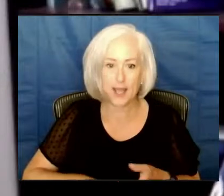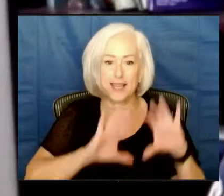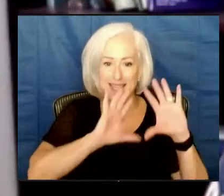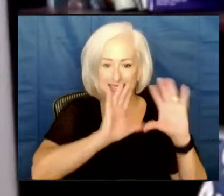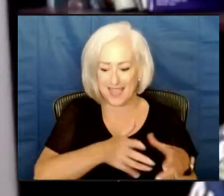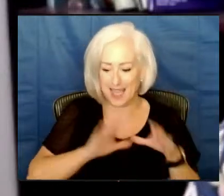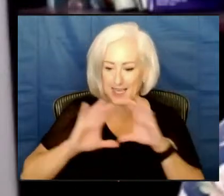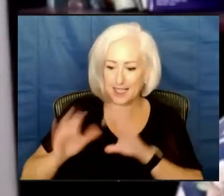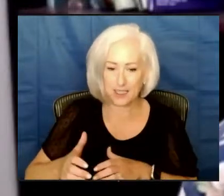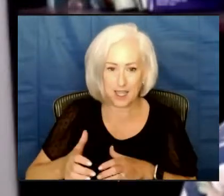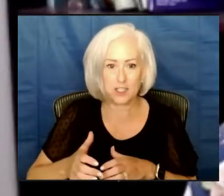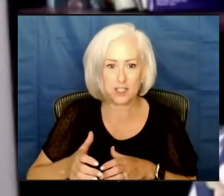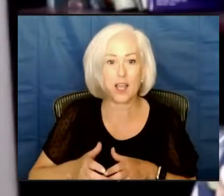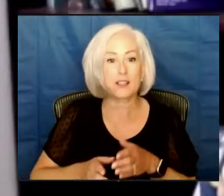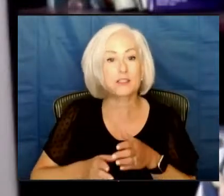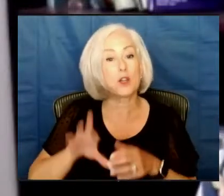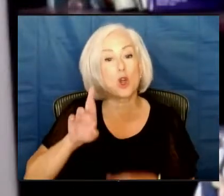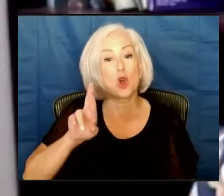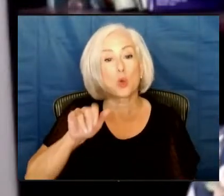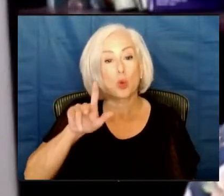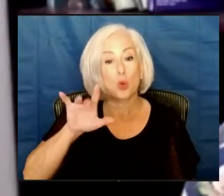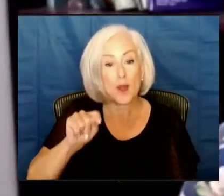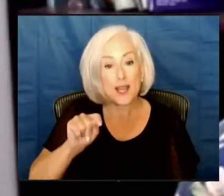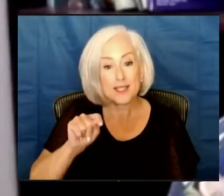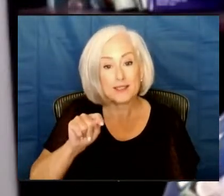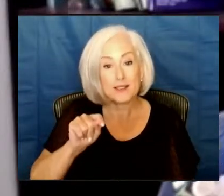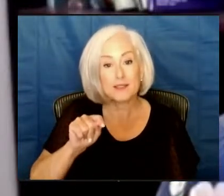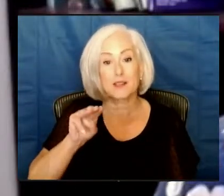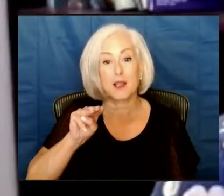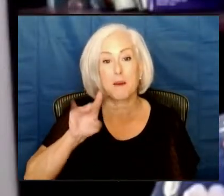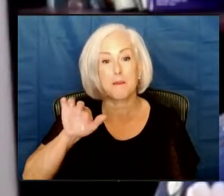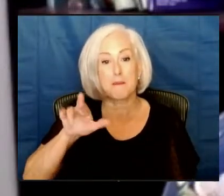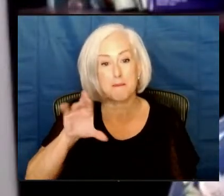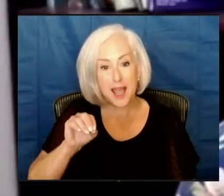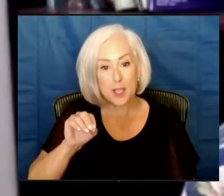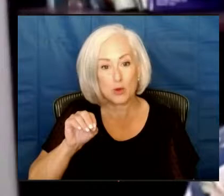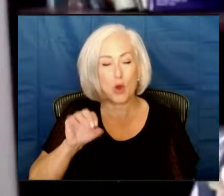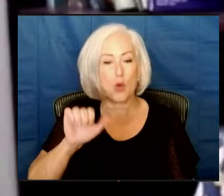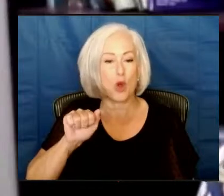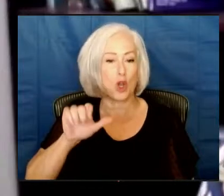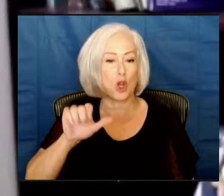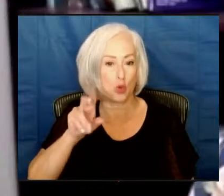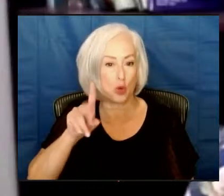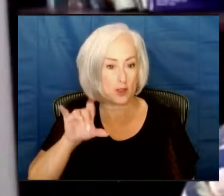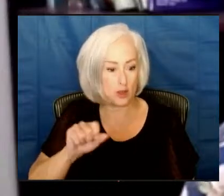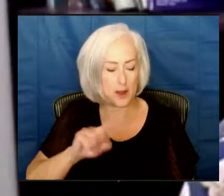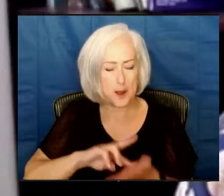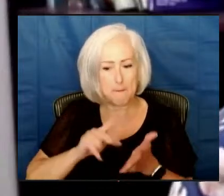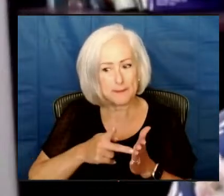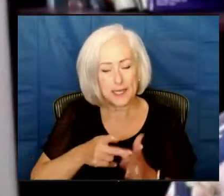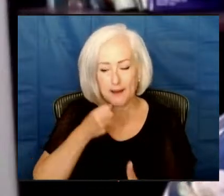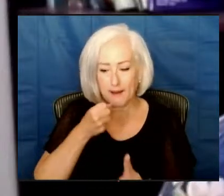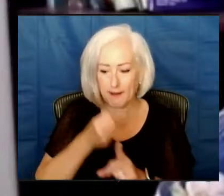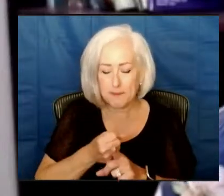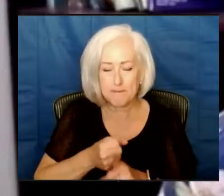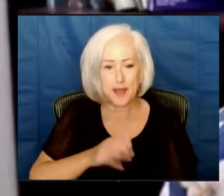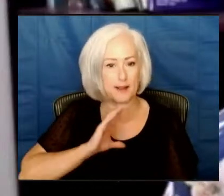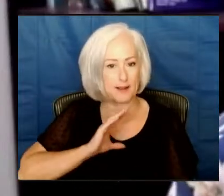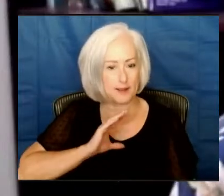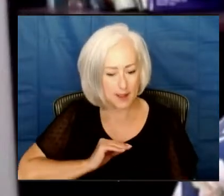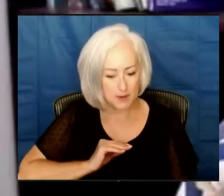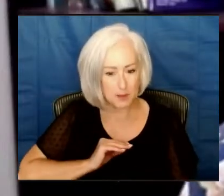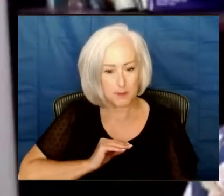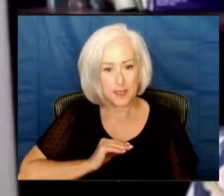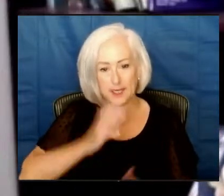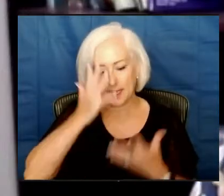microaggressions. And we know that there are impacts on mental health, self-esteem, depression. Depression can look a